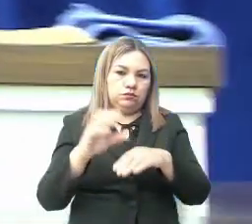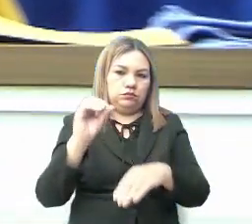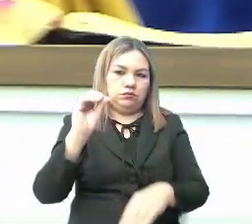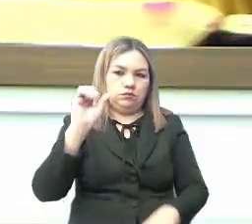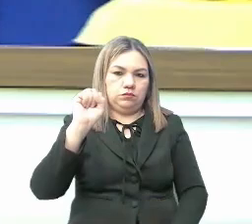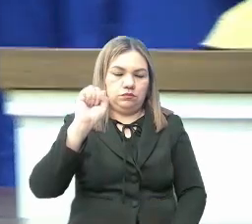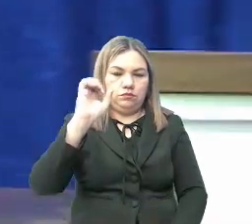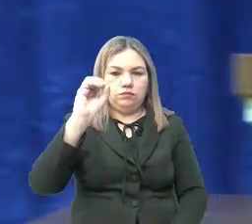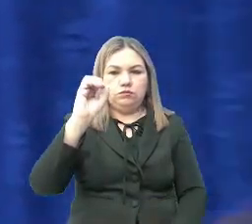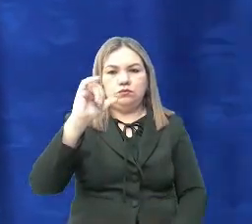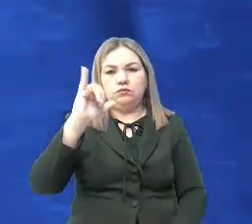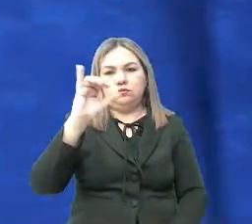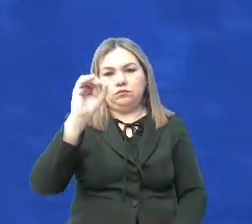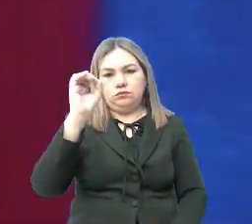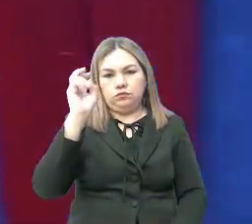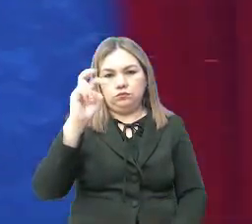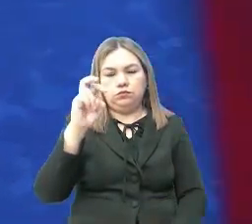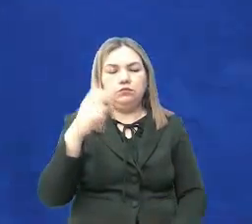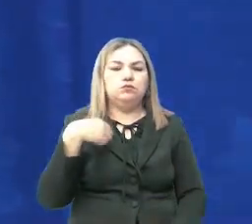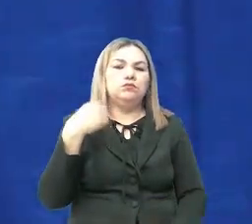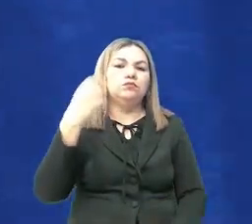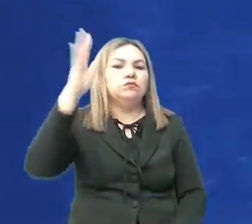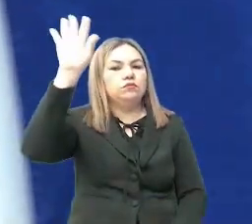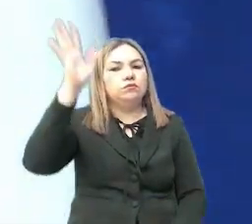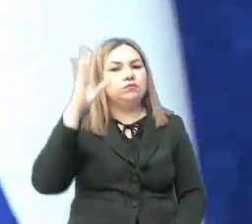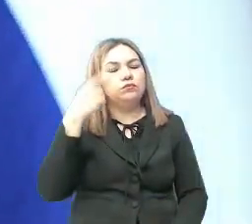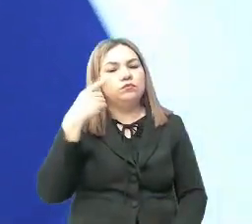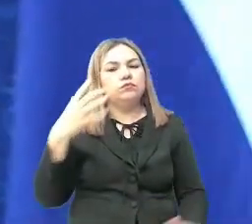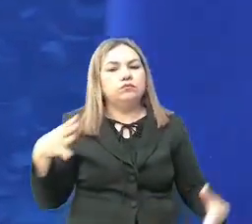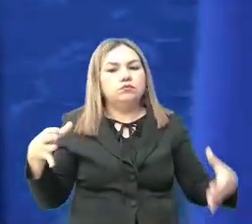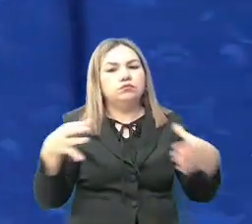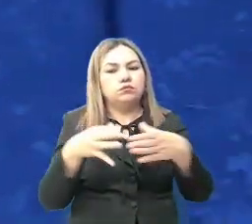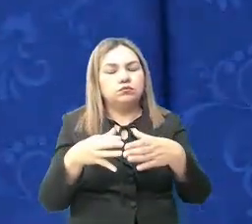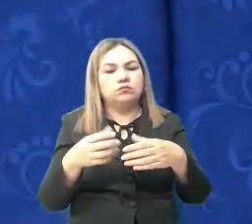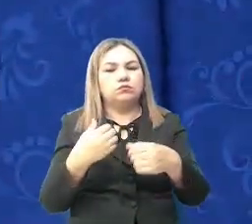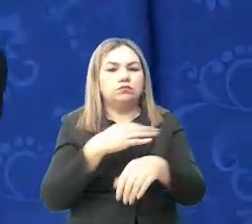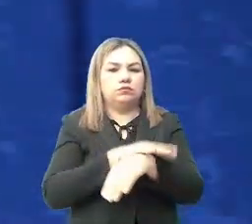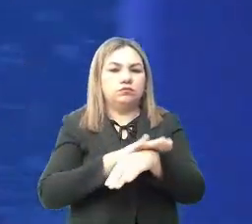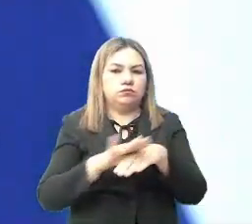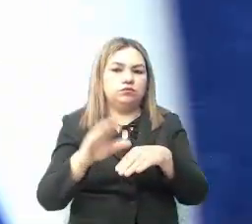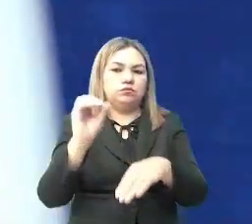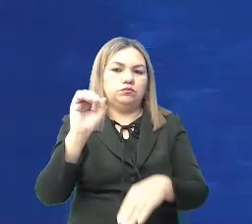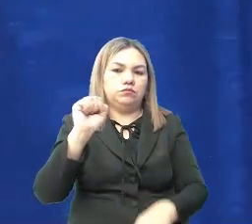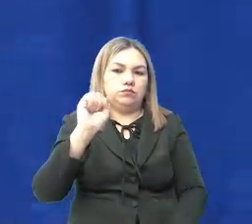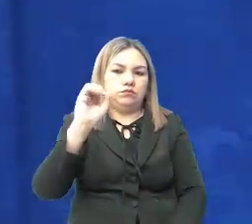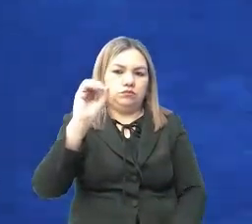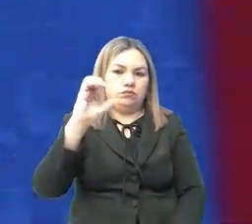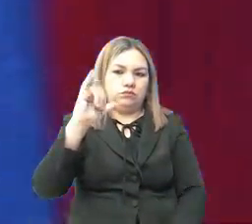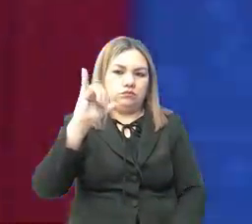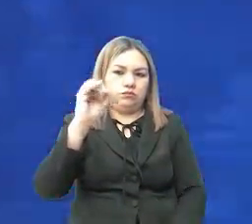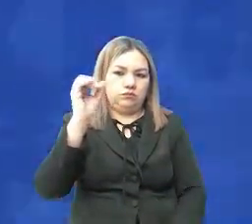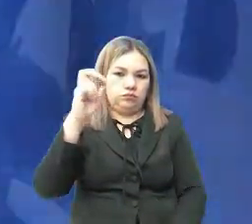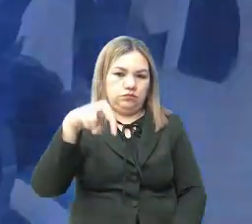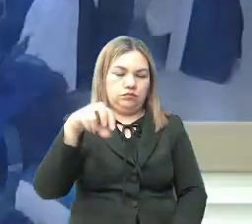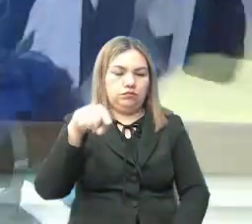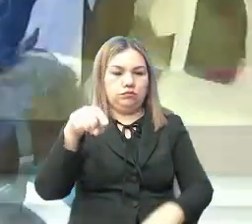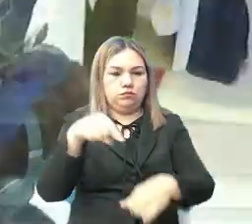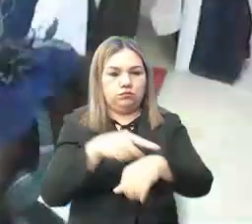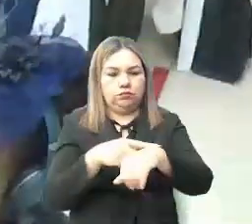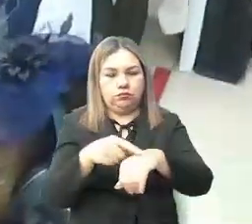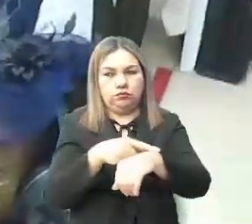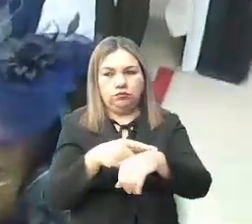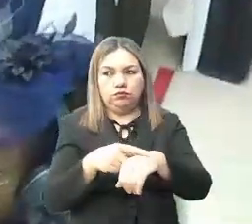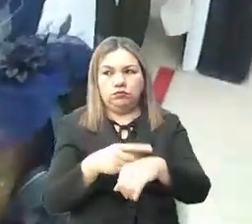It's a powerful union. Look at your neighbor and say, God is going to adopt you with as a good member during this